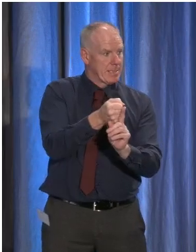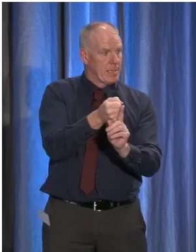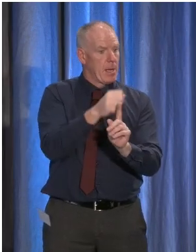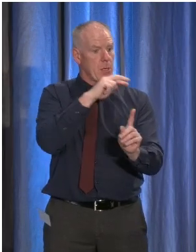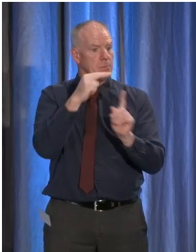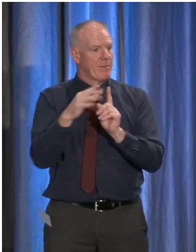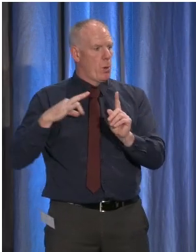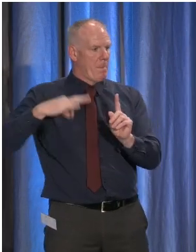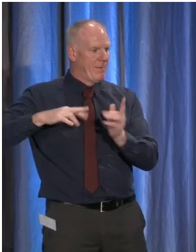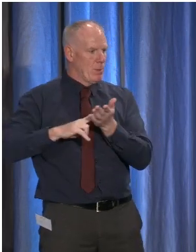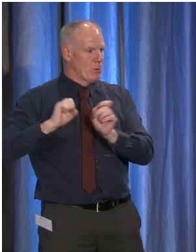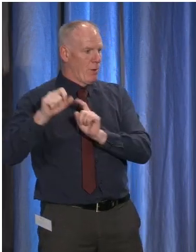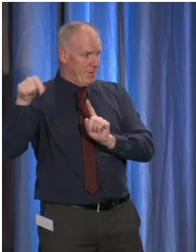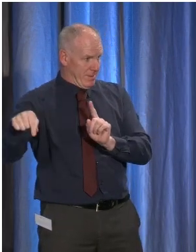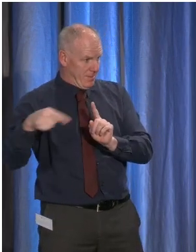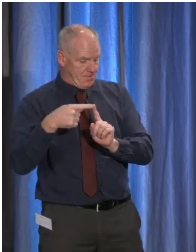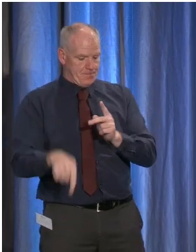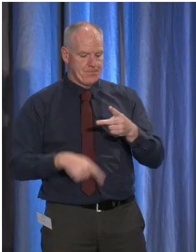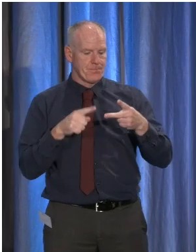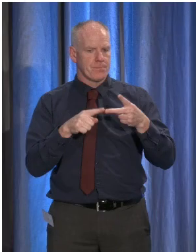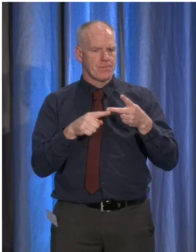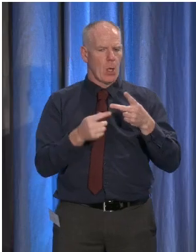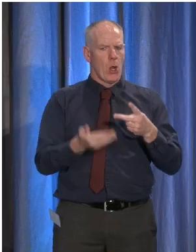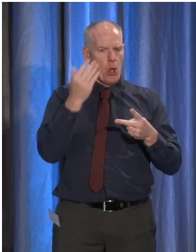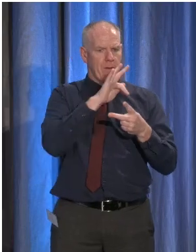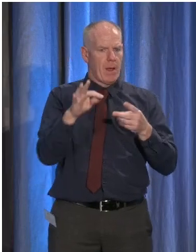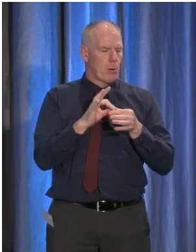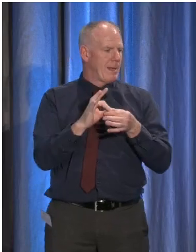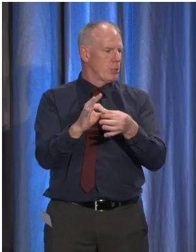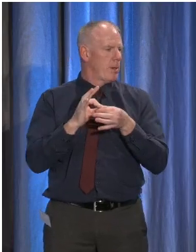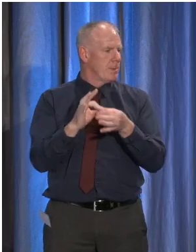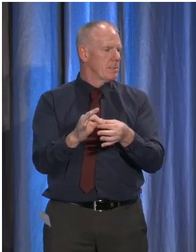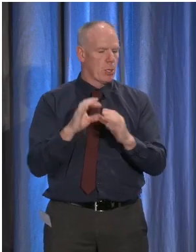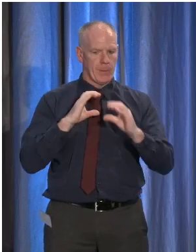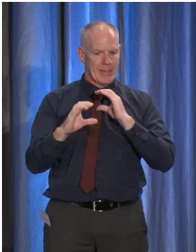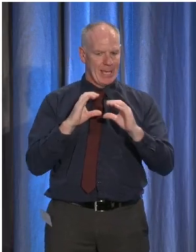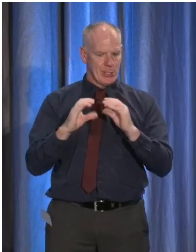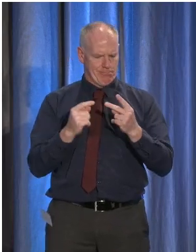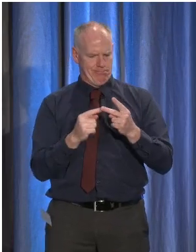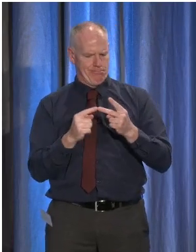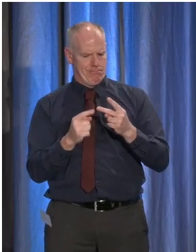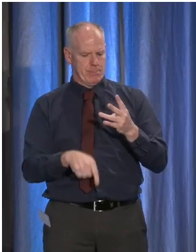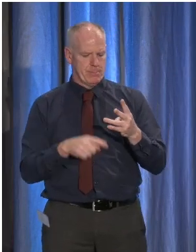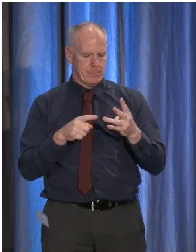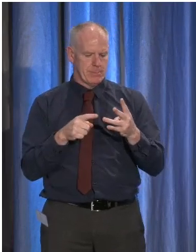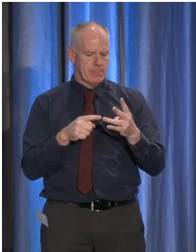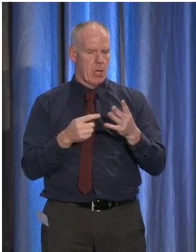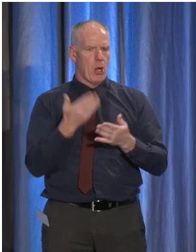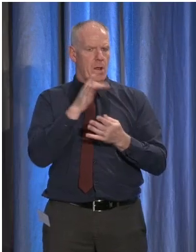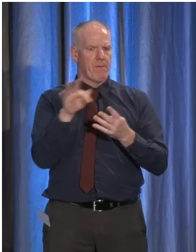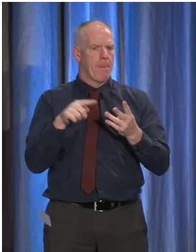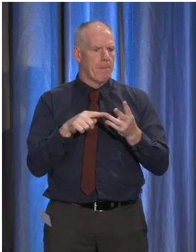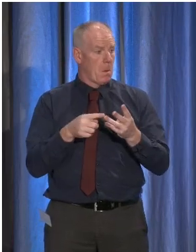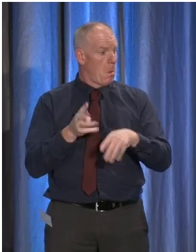of beneficiaries, what happened and what we learned about relationships and communication, what we learned about what